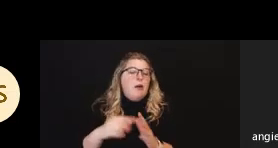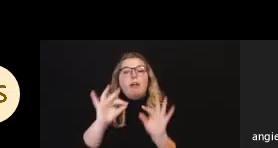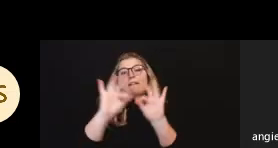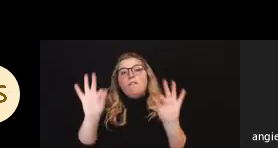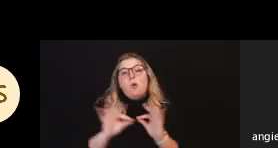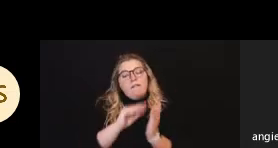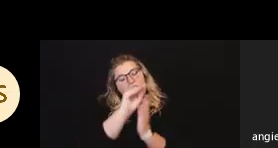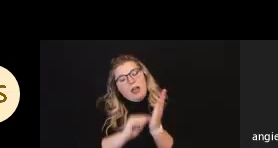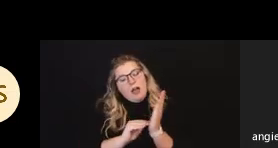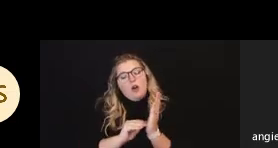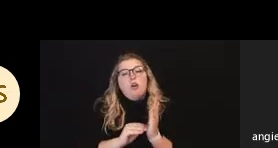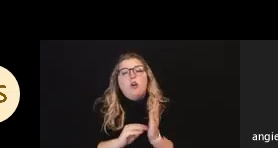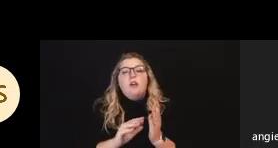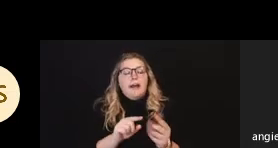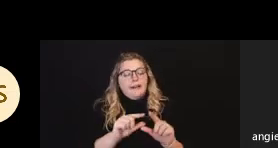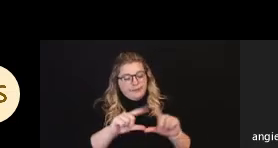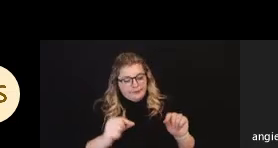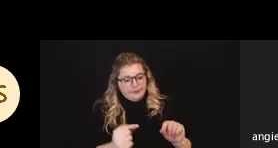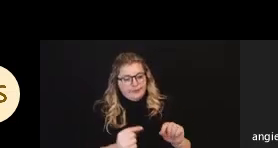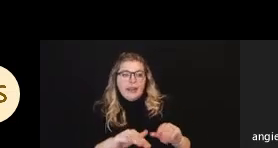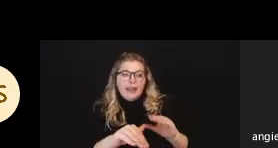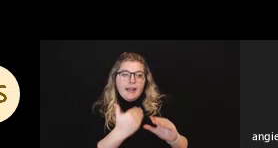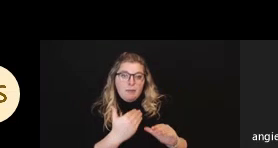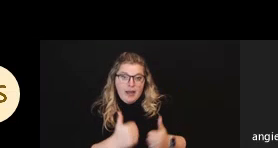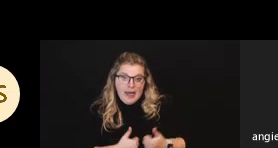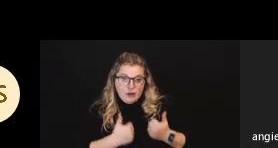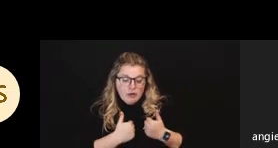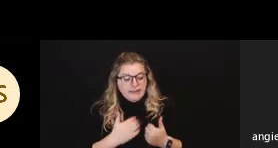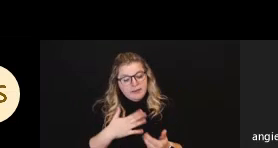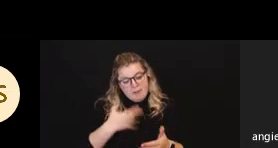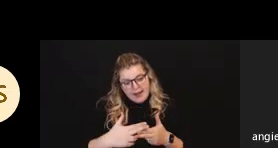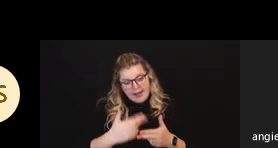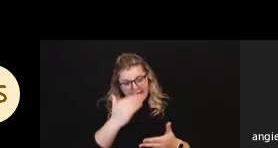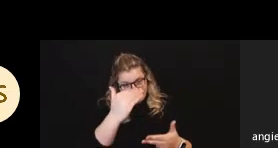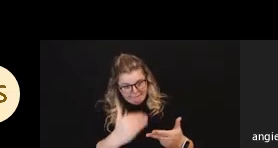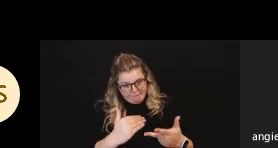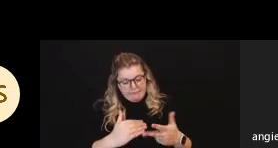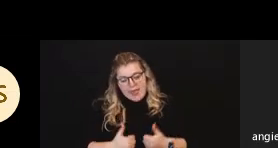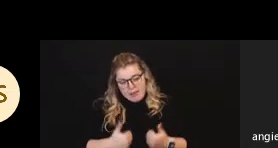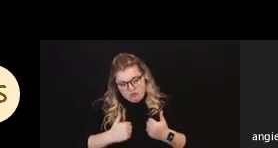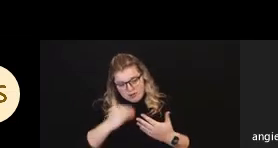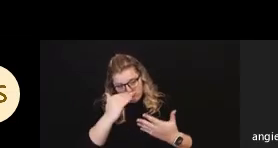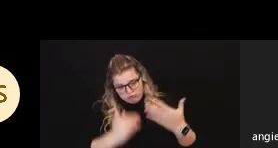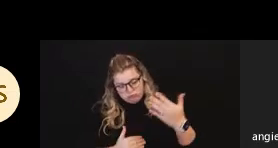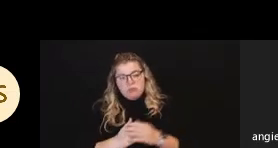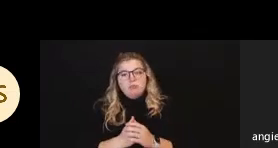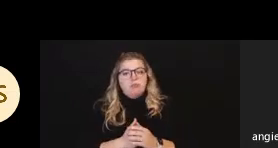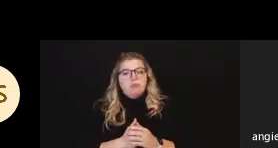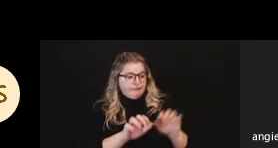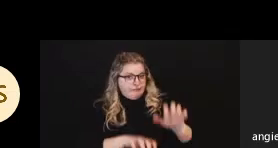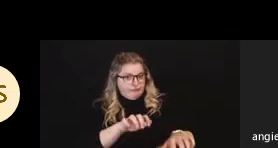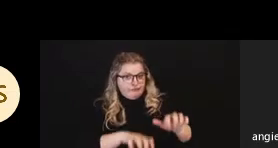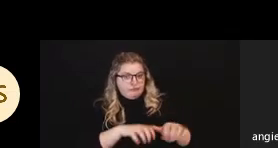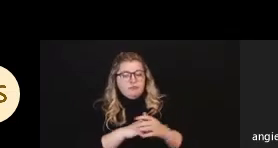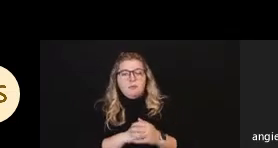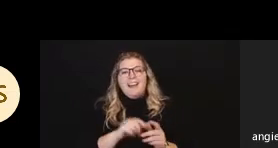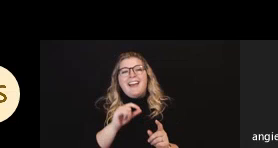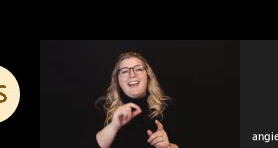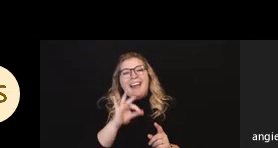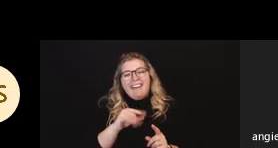asks for your email address, if it asks for your name, your address, you know, those kinds of things. If it asks for